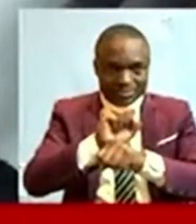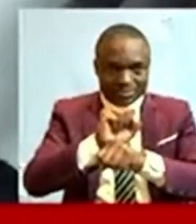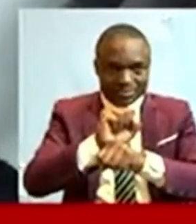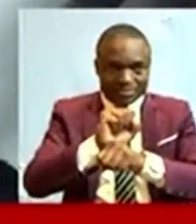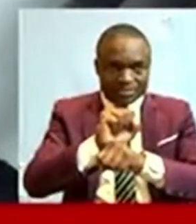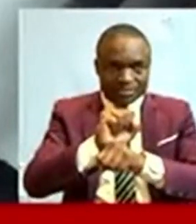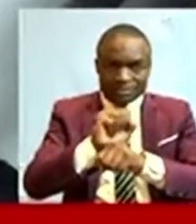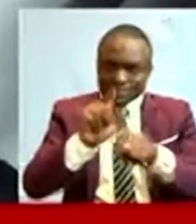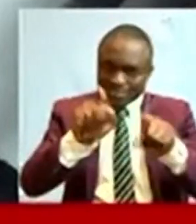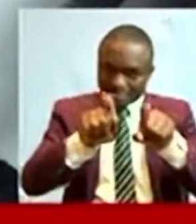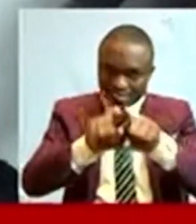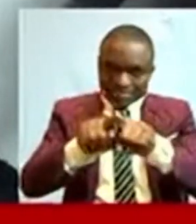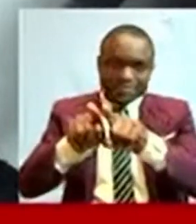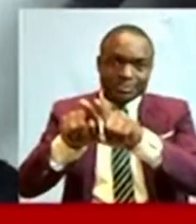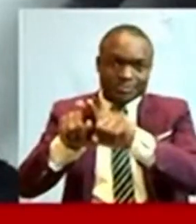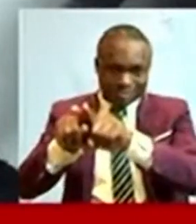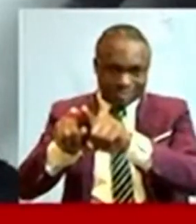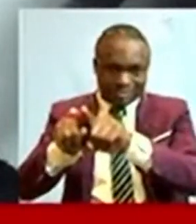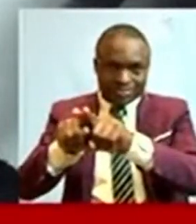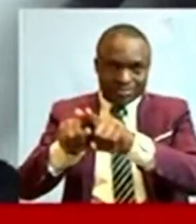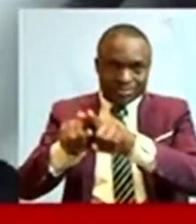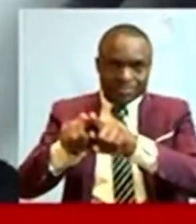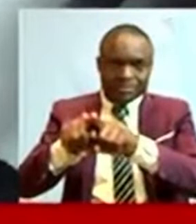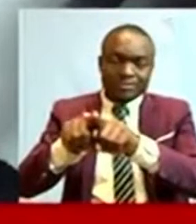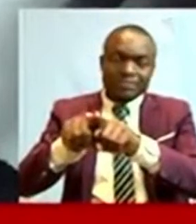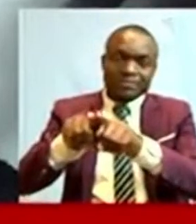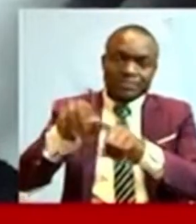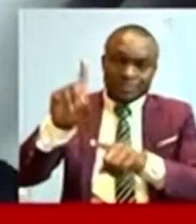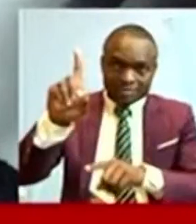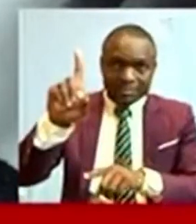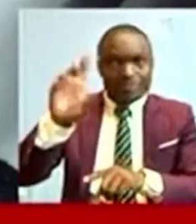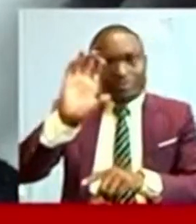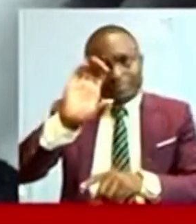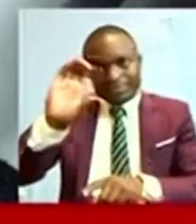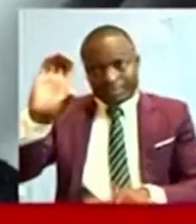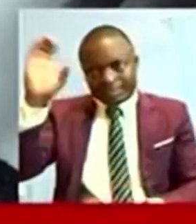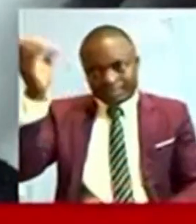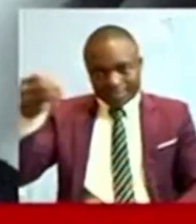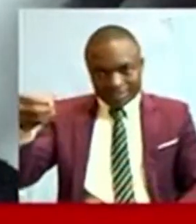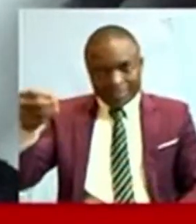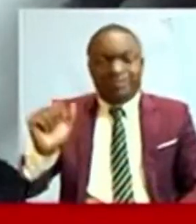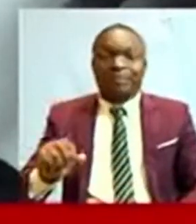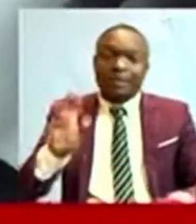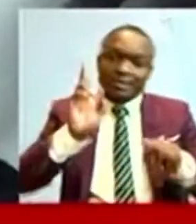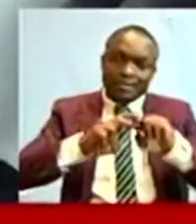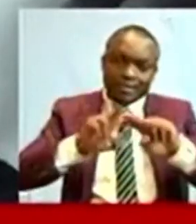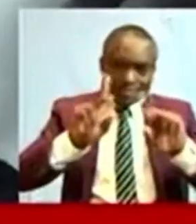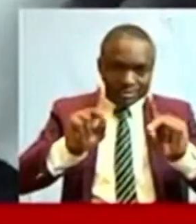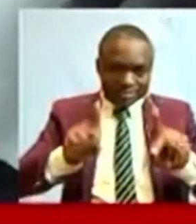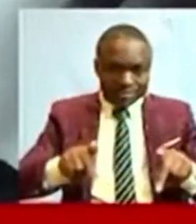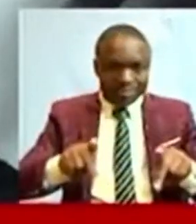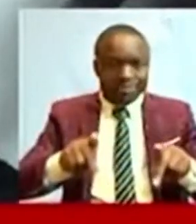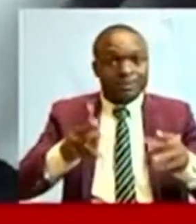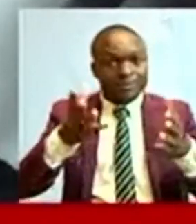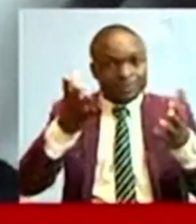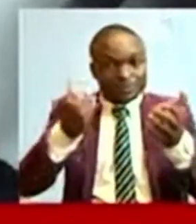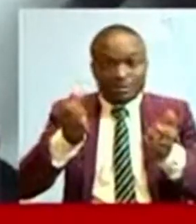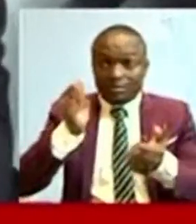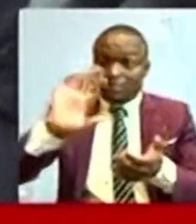was also at 100%. And Chairperson, I seek your indulgence